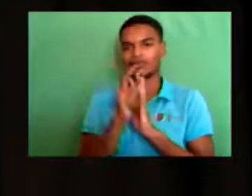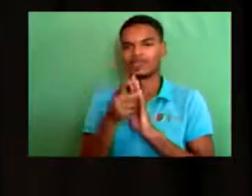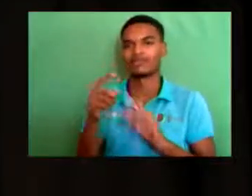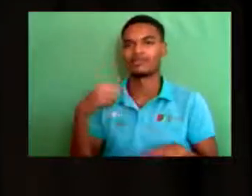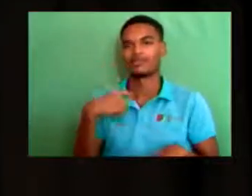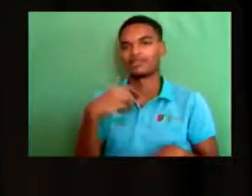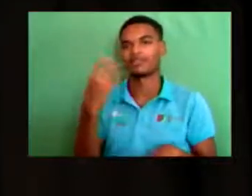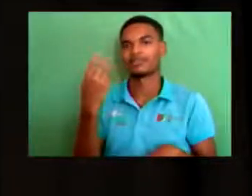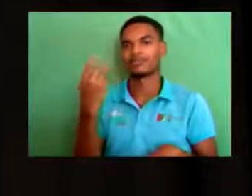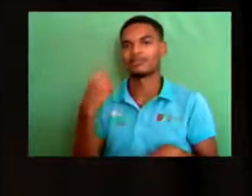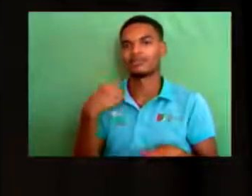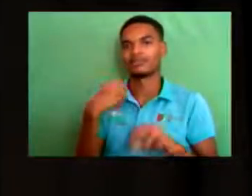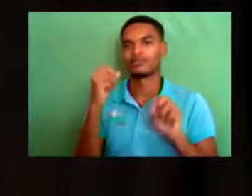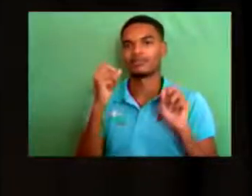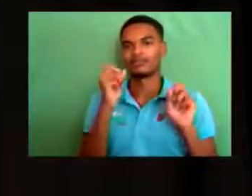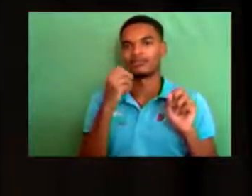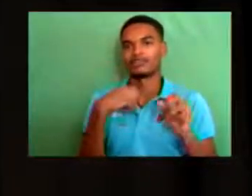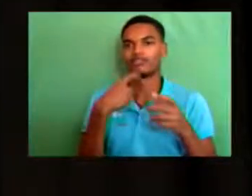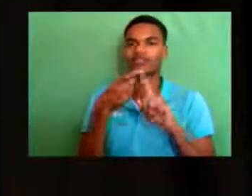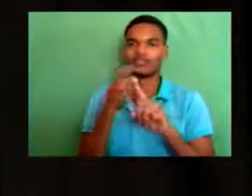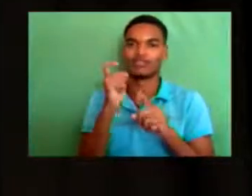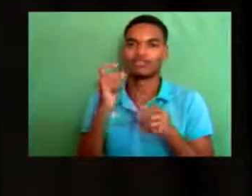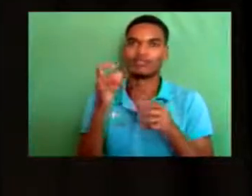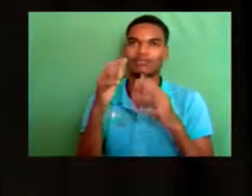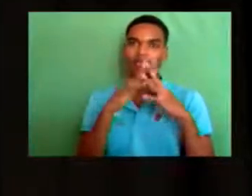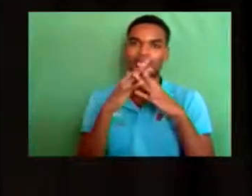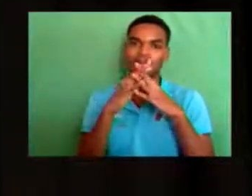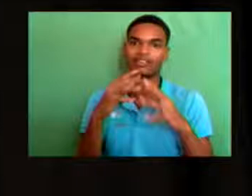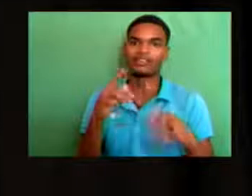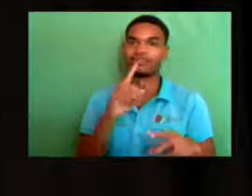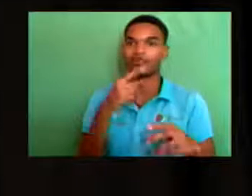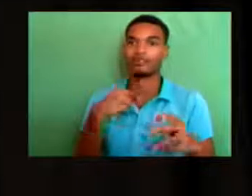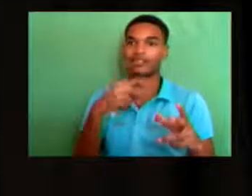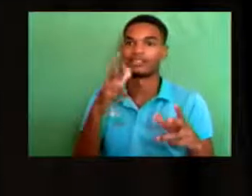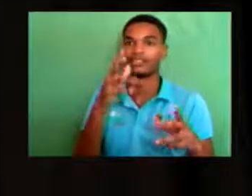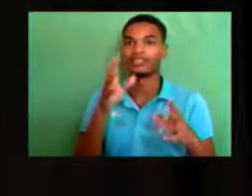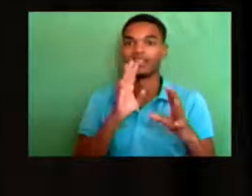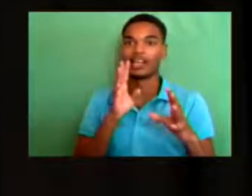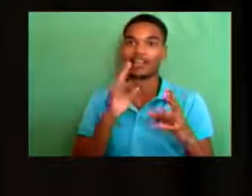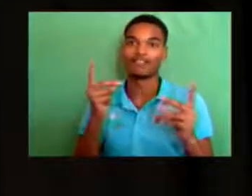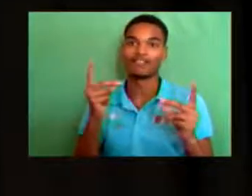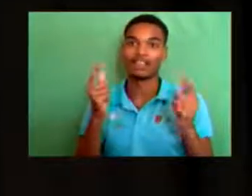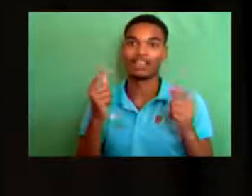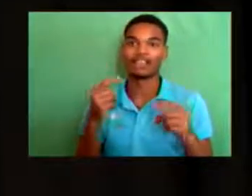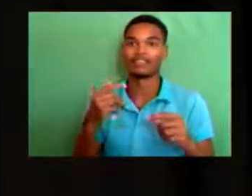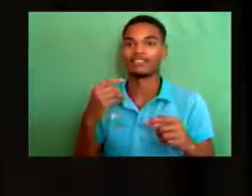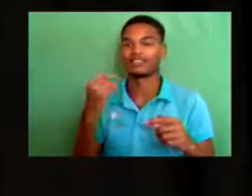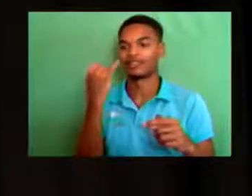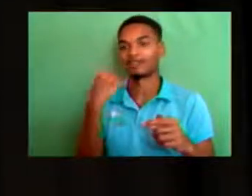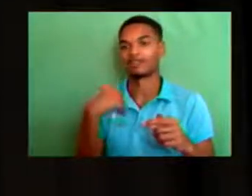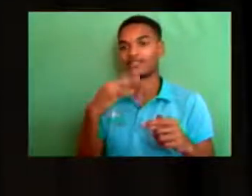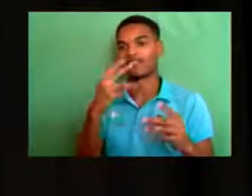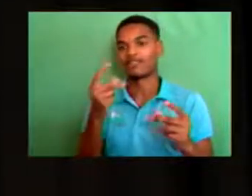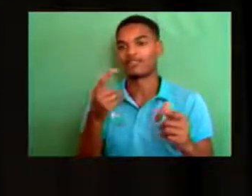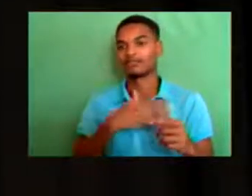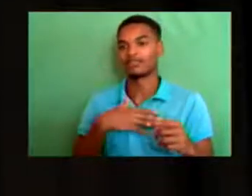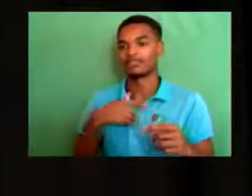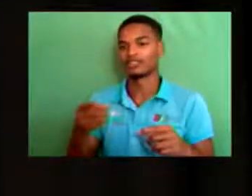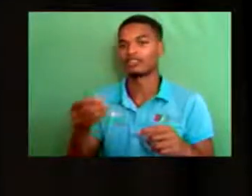I'm going to probably talk really fast. So slow me down, throw something up here, a dinner roll or breakfast roll to slow me down, but we're going to run through this.